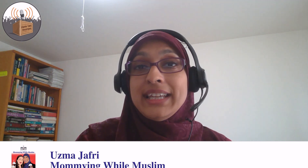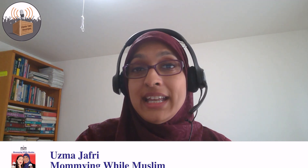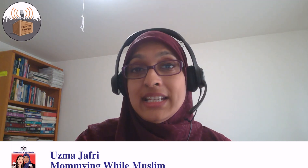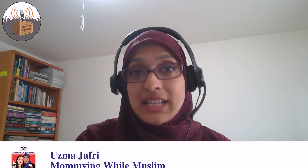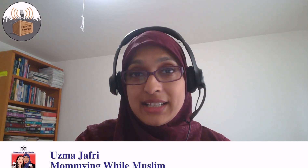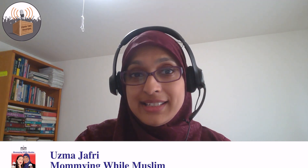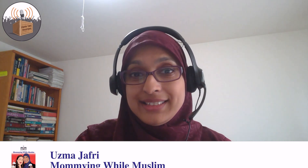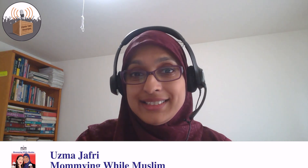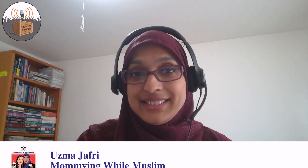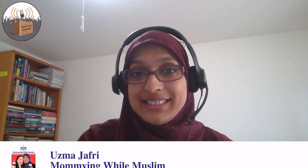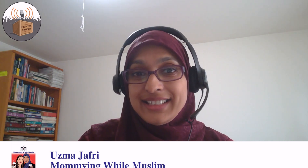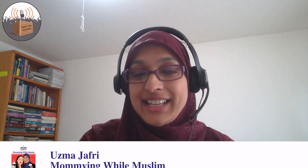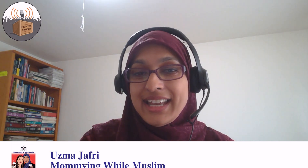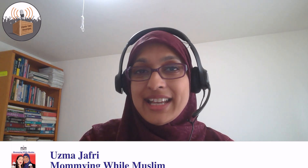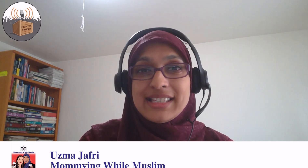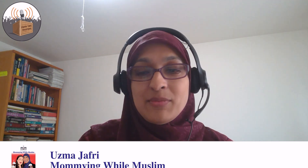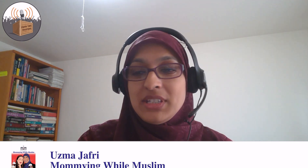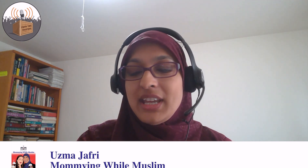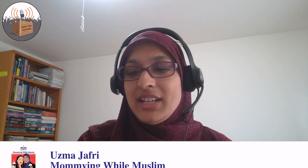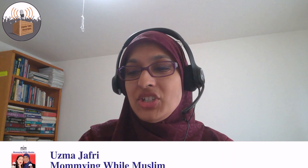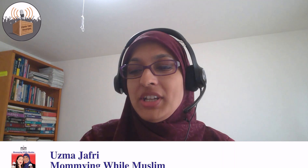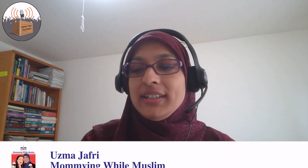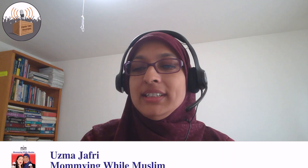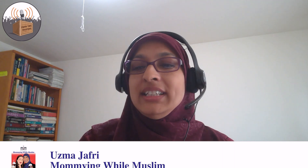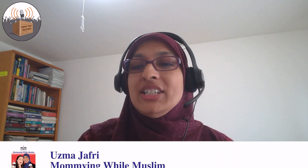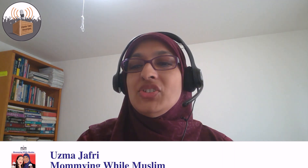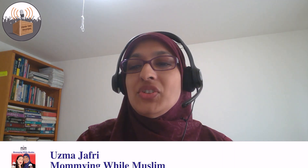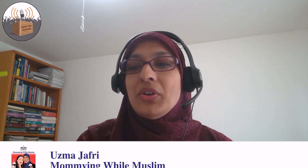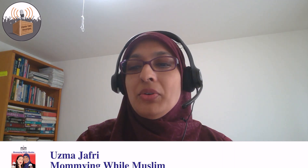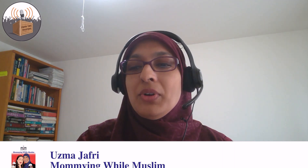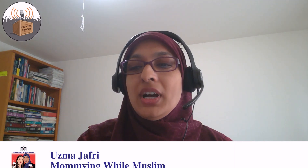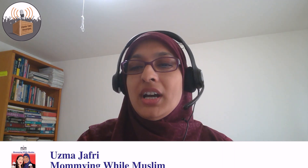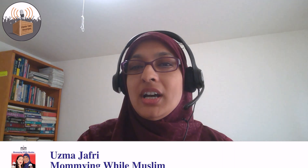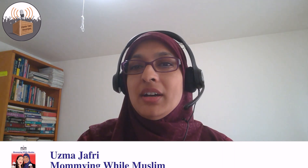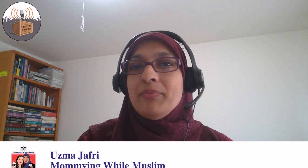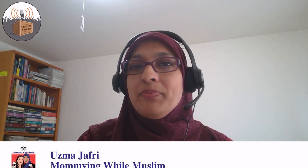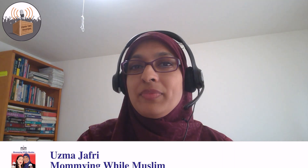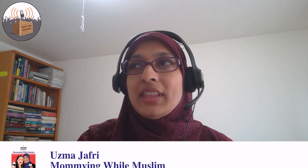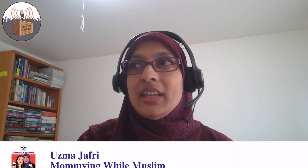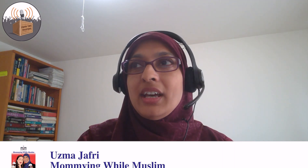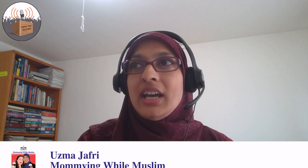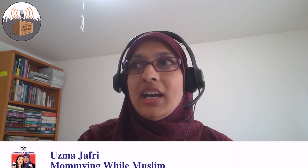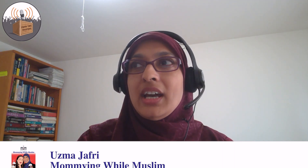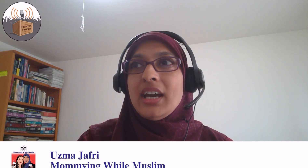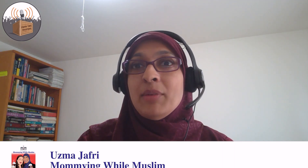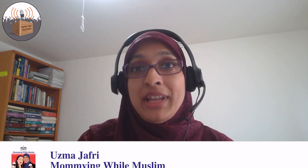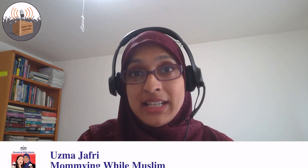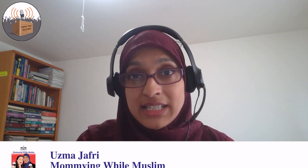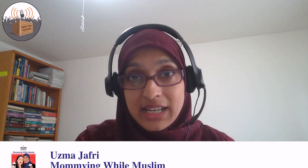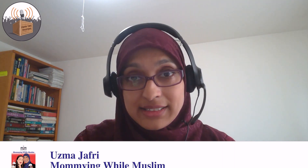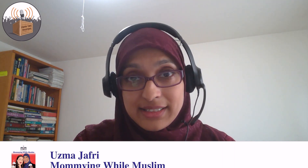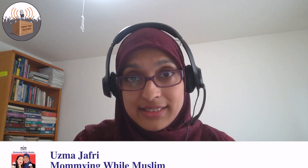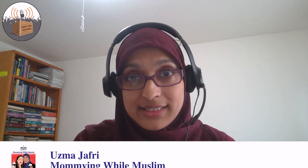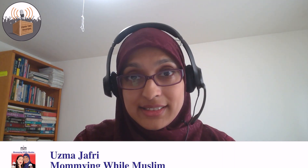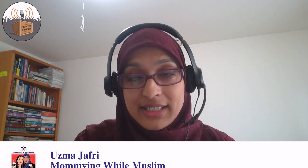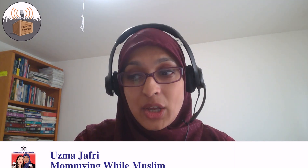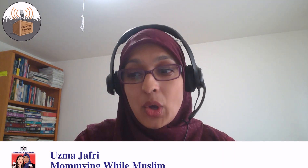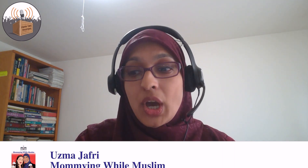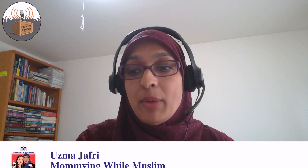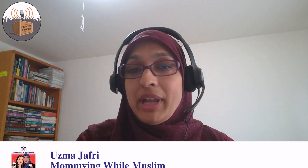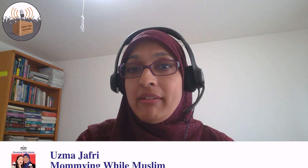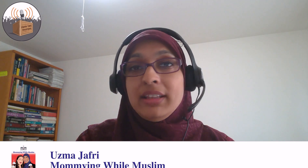So again, in Texas. SMDH. SMDH, yeah. So a man in Texas,